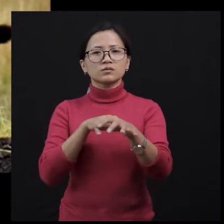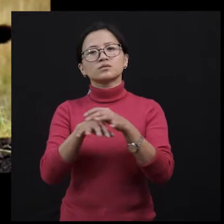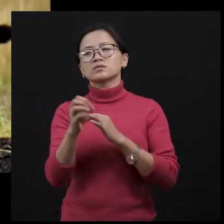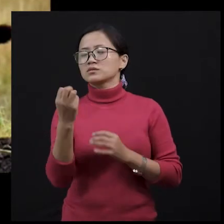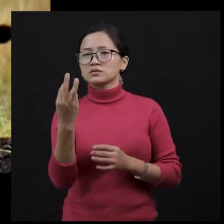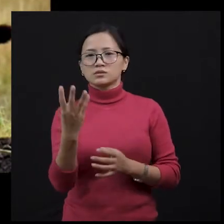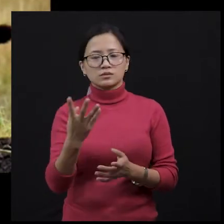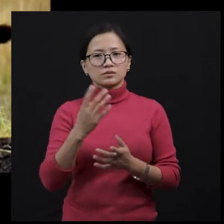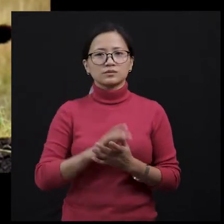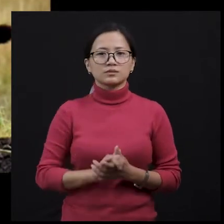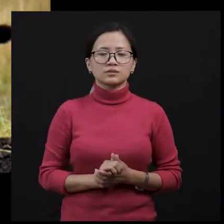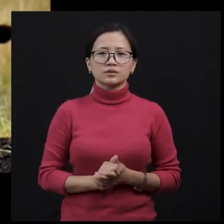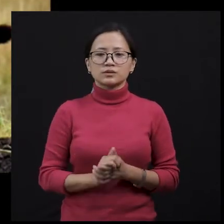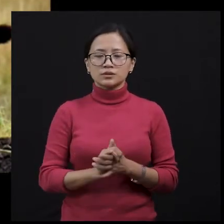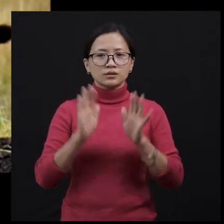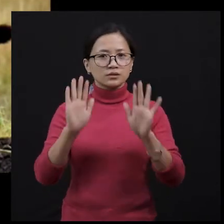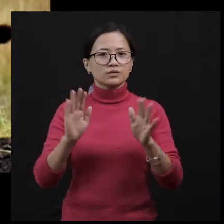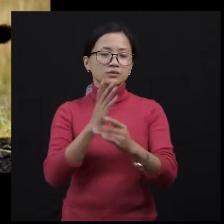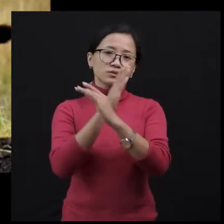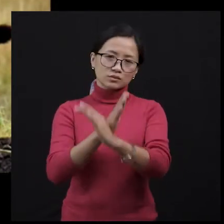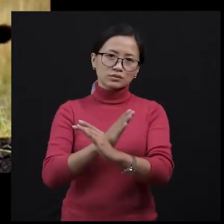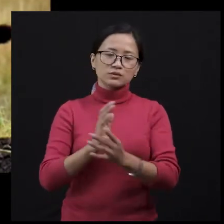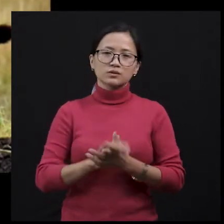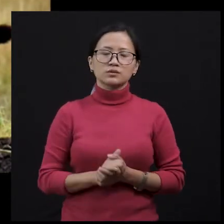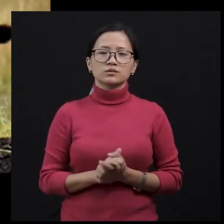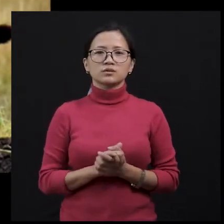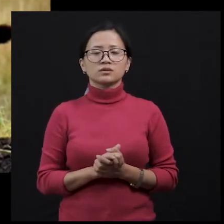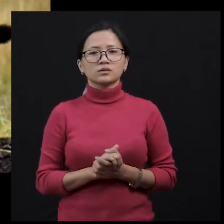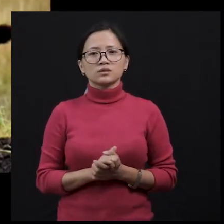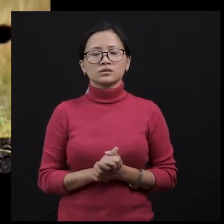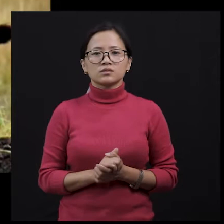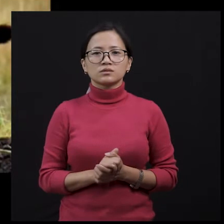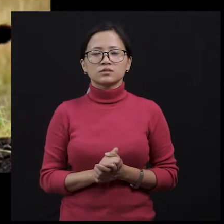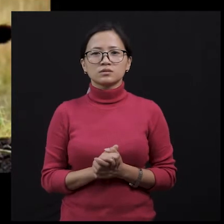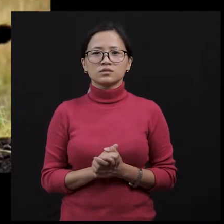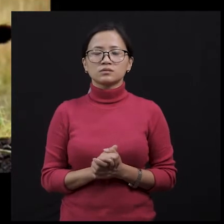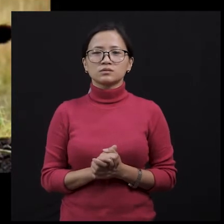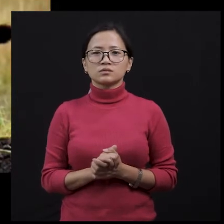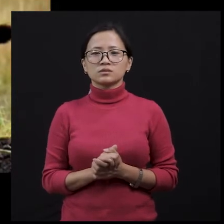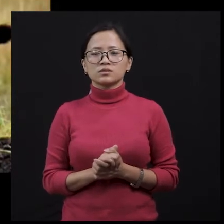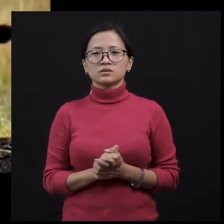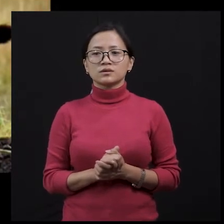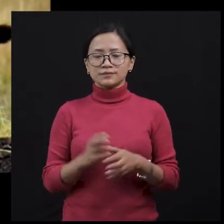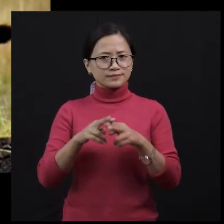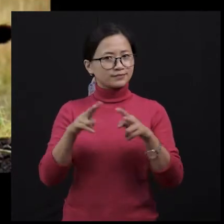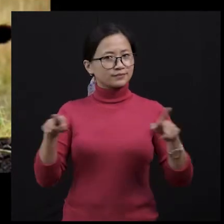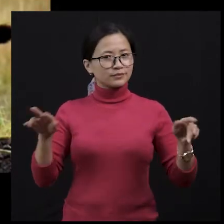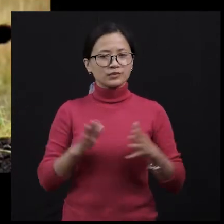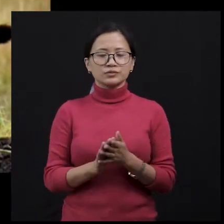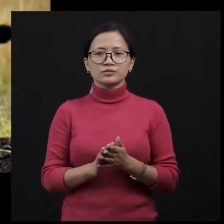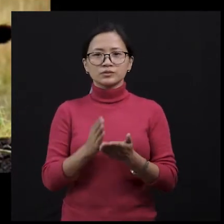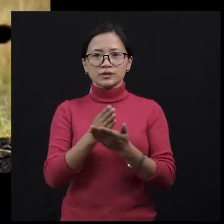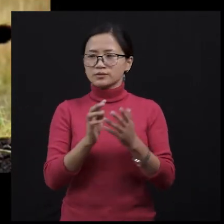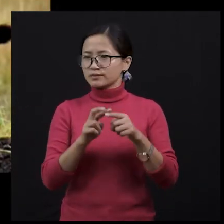animals. So they has to be protected. That's why we have these different types of national